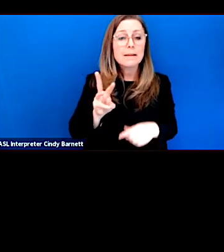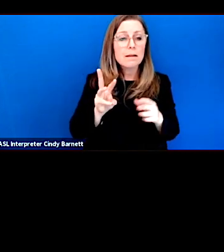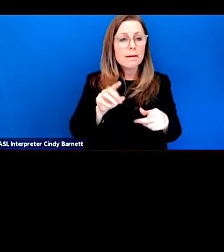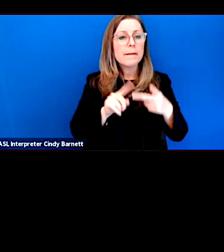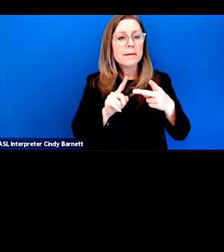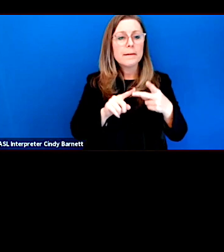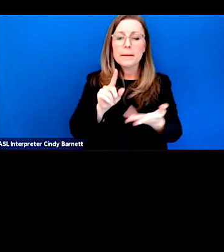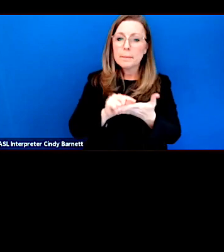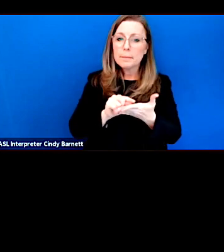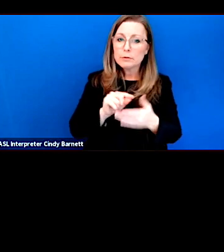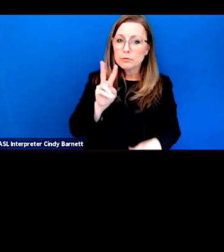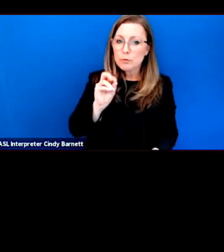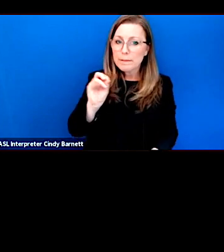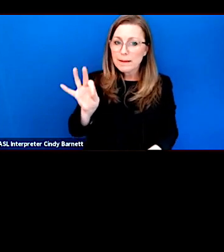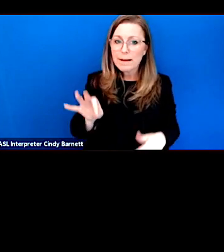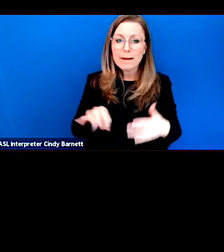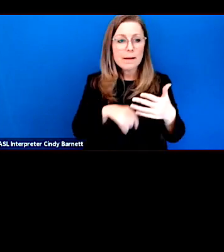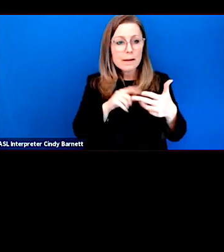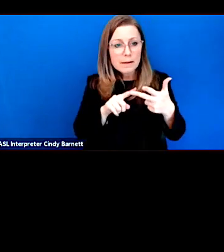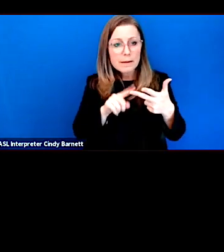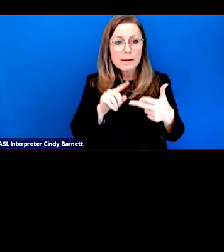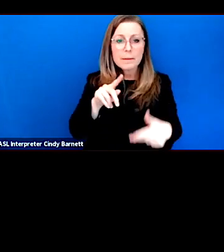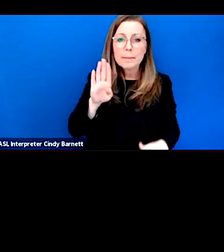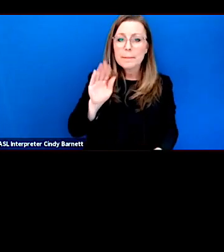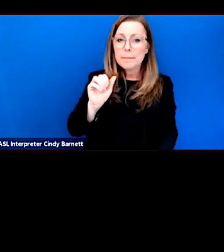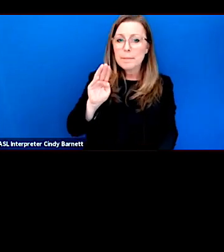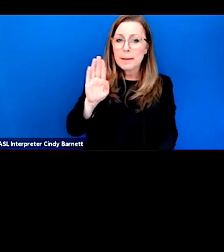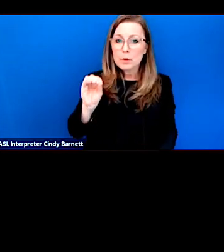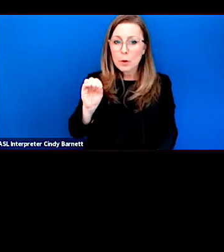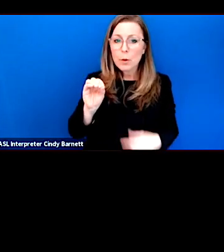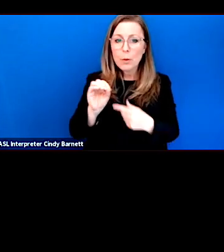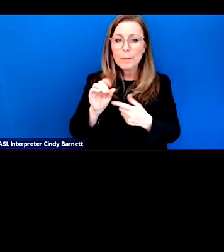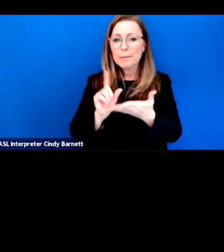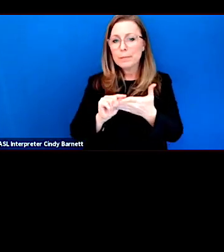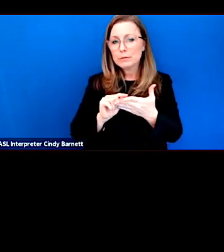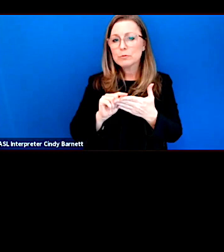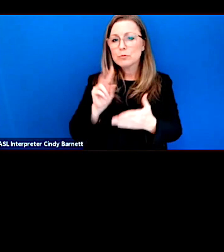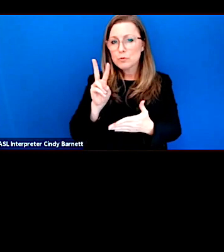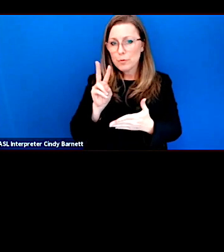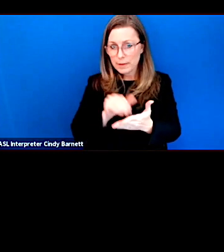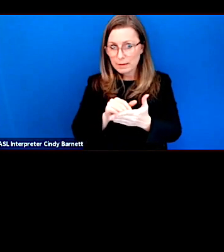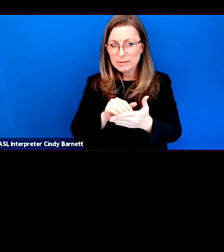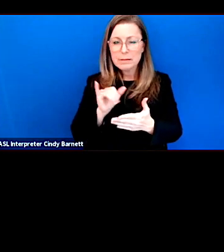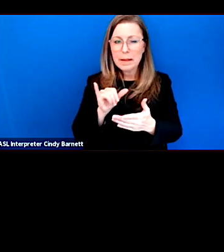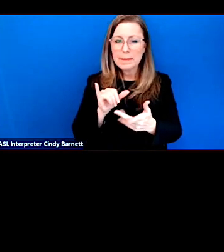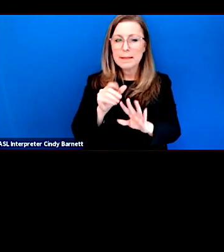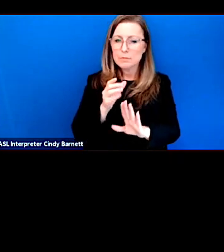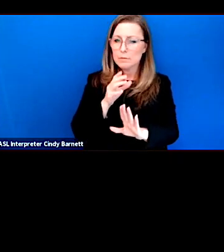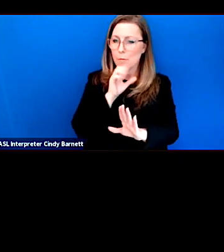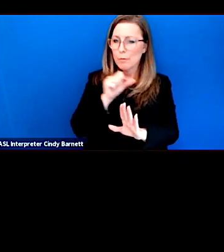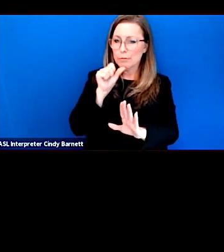was published in 2000, and again, that's previous to this publication that we're looking at for the references in 2009.